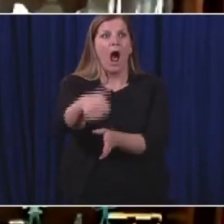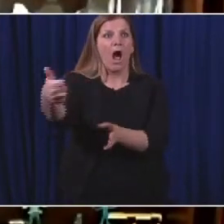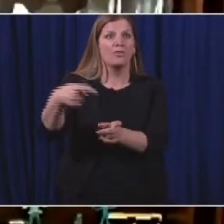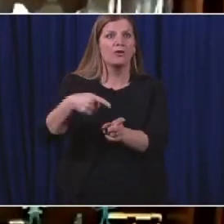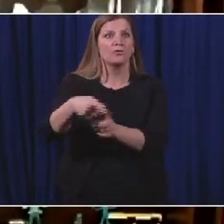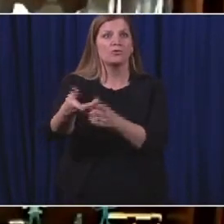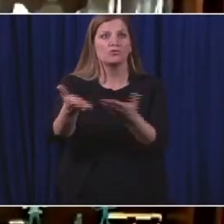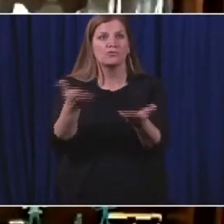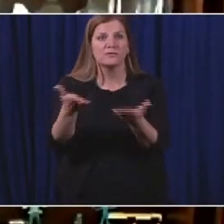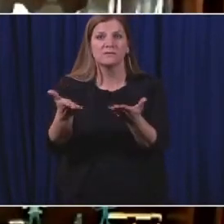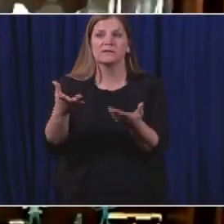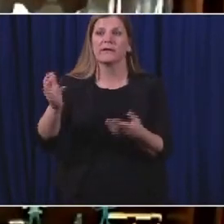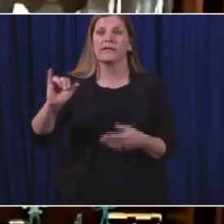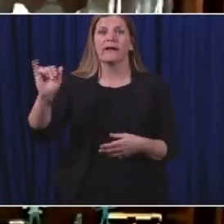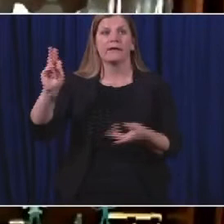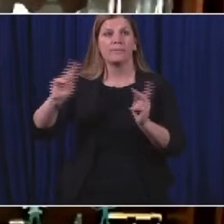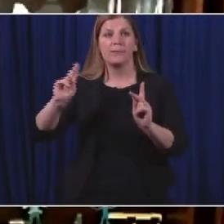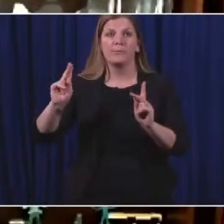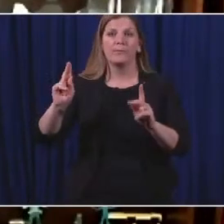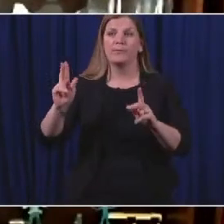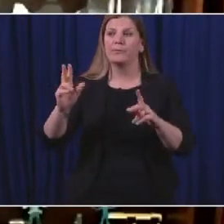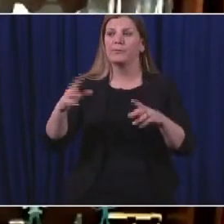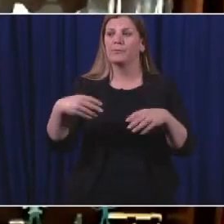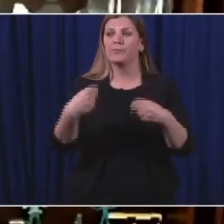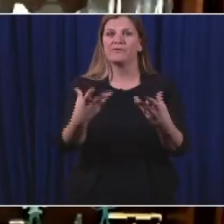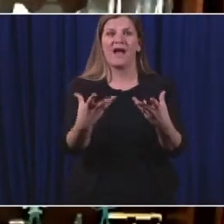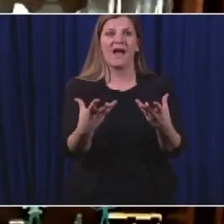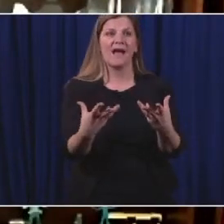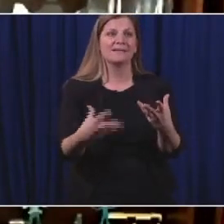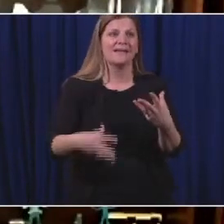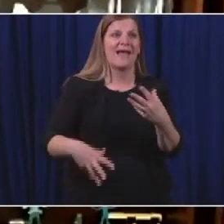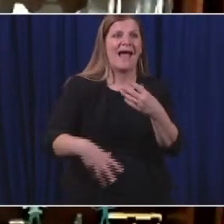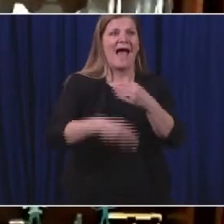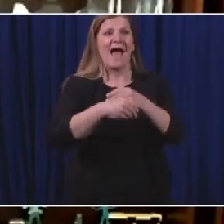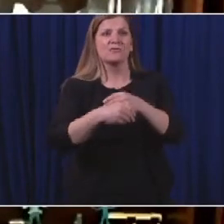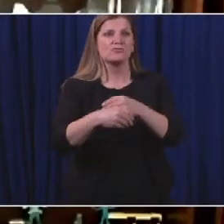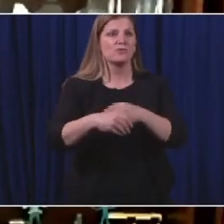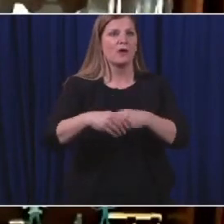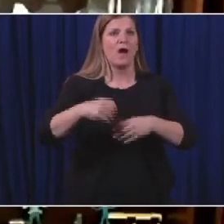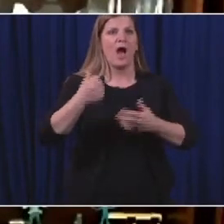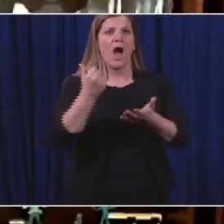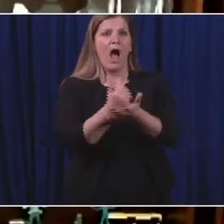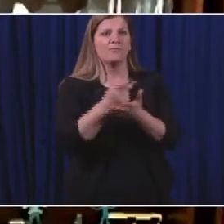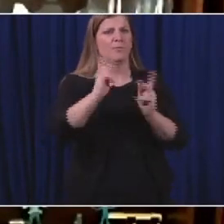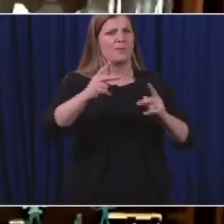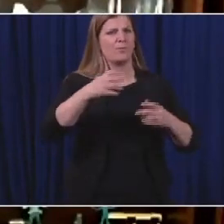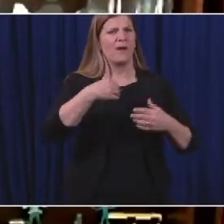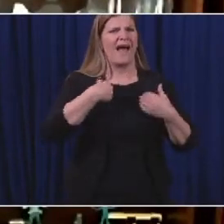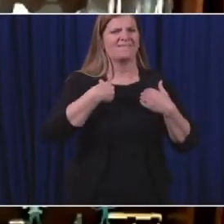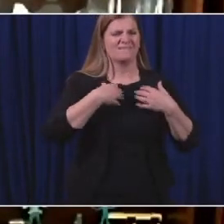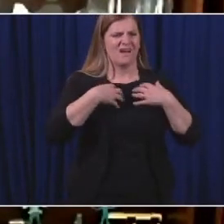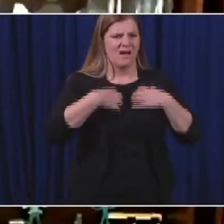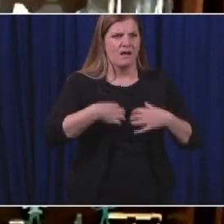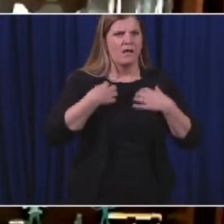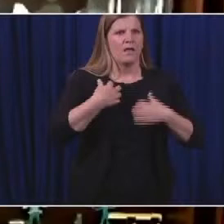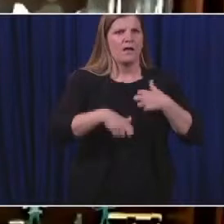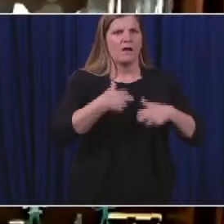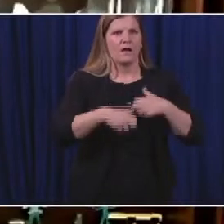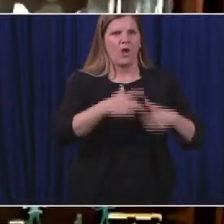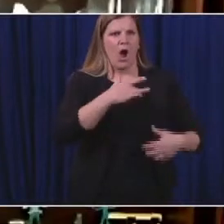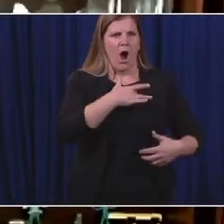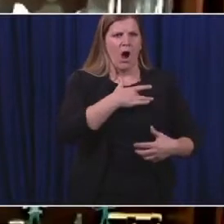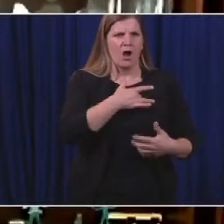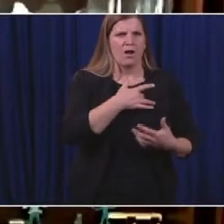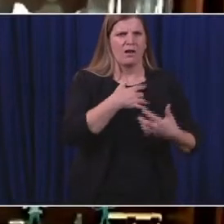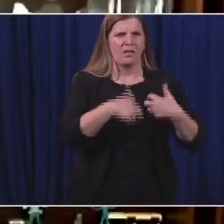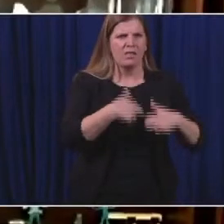ECMO service, the people that really provide extracorporeal support for people with respiratory or heart failure. And as part of our